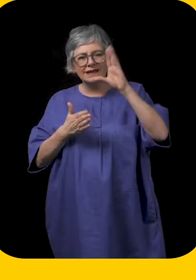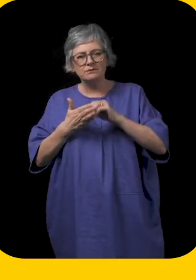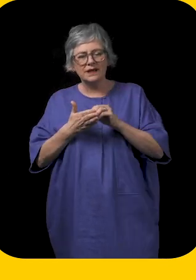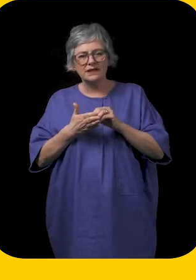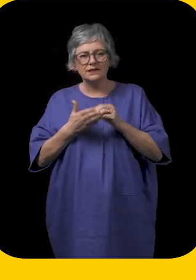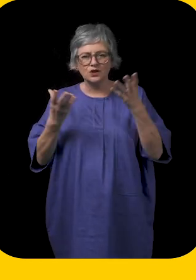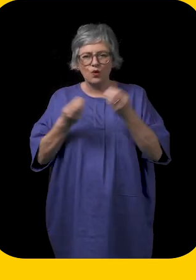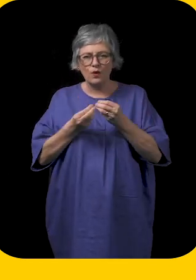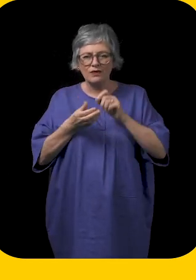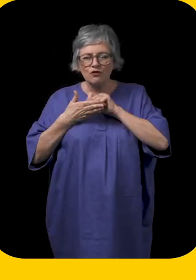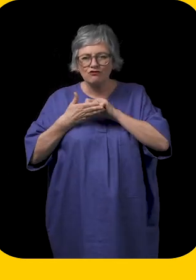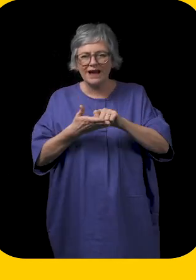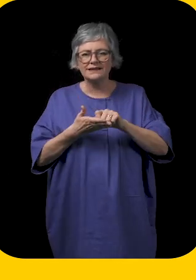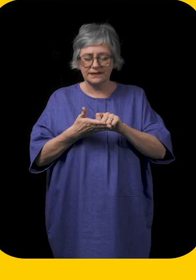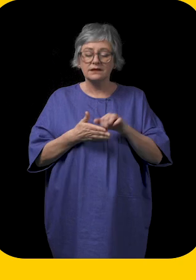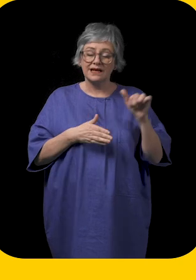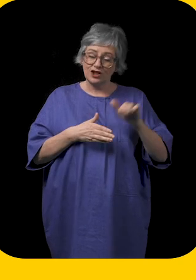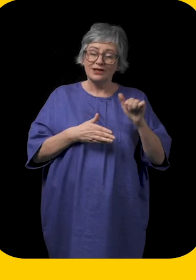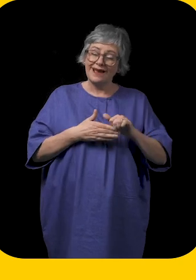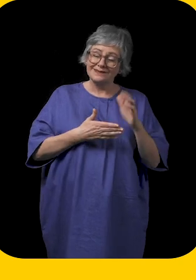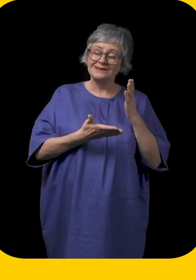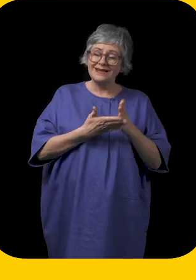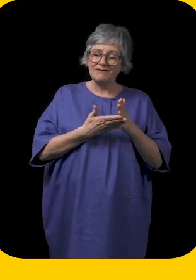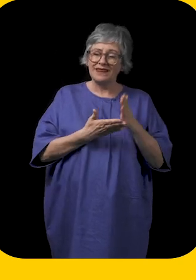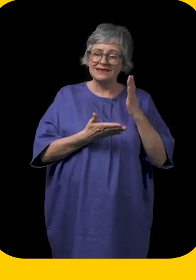Nadine, have you had similar experience with your writing?